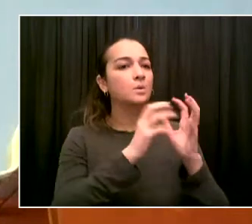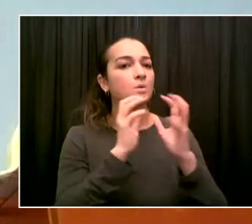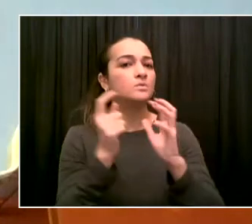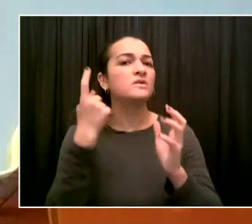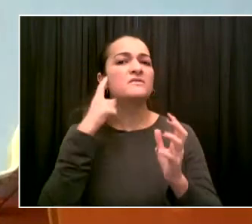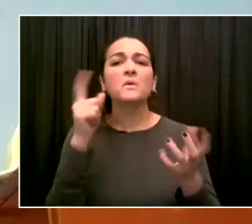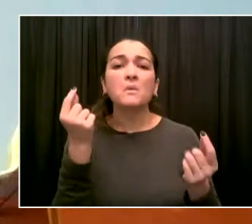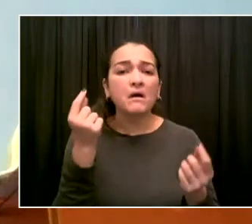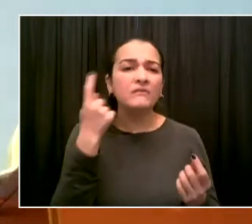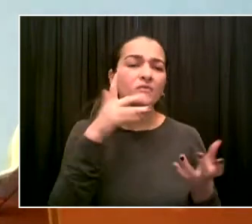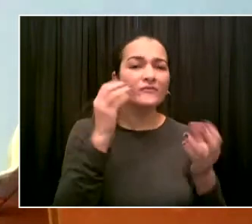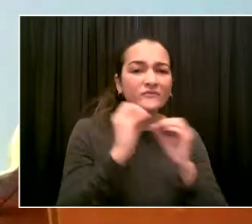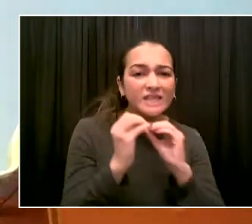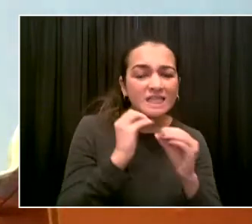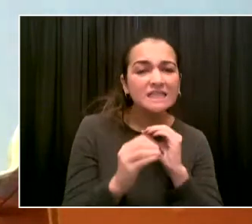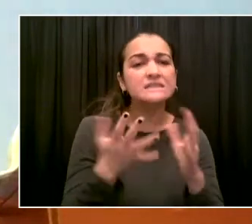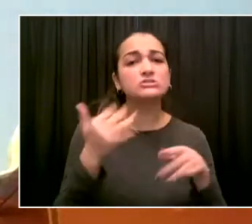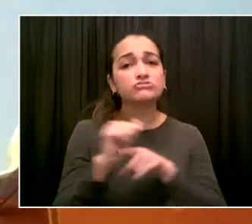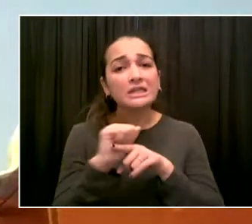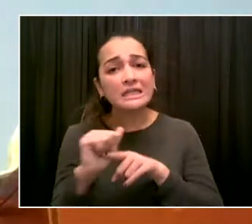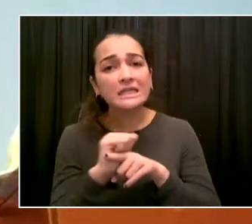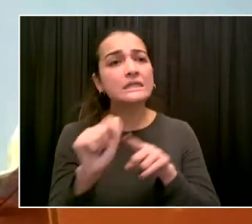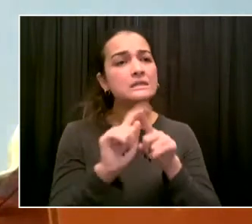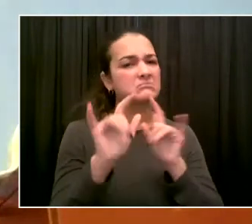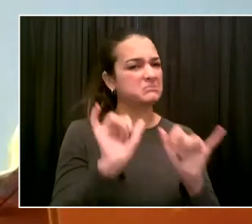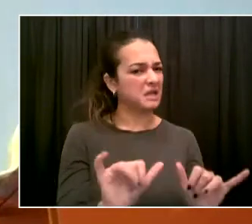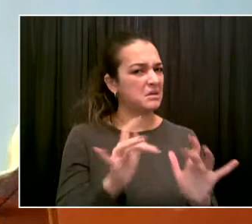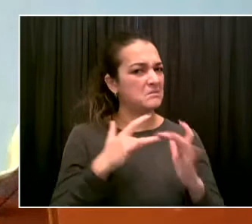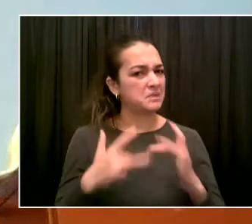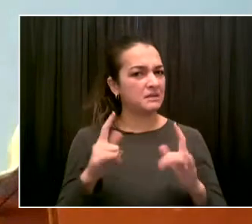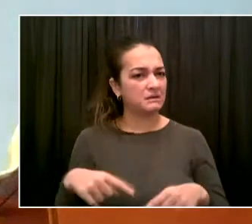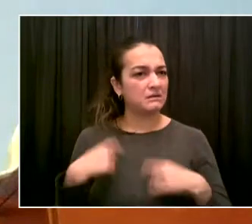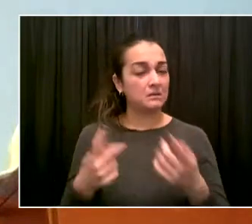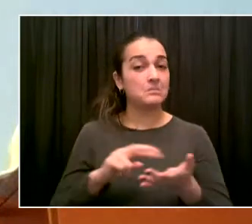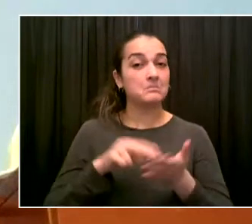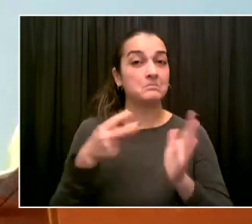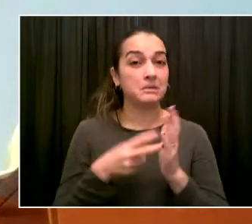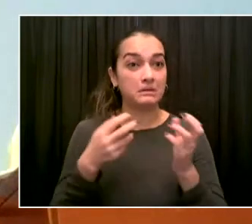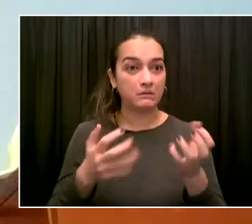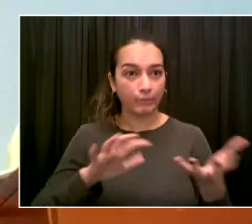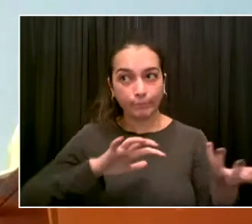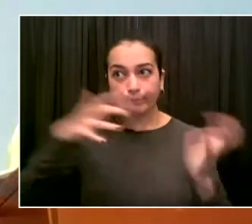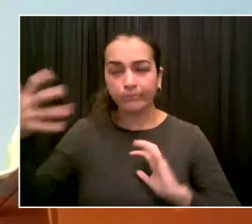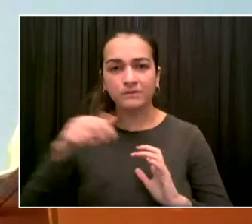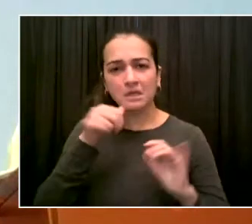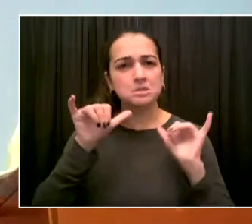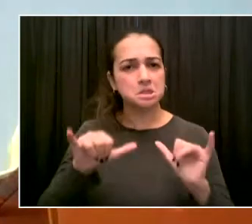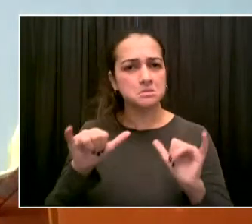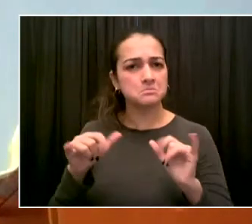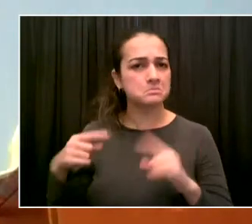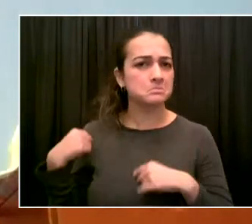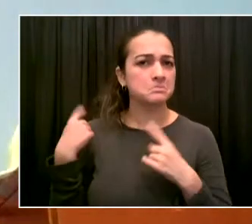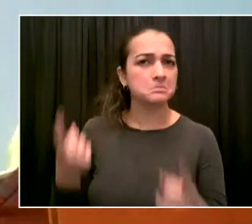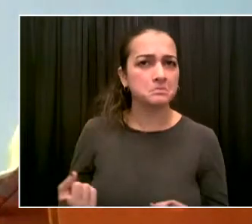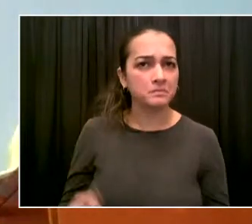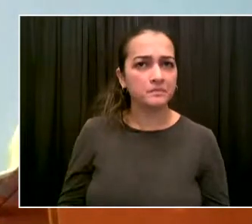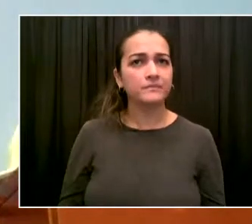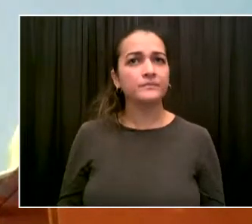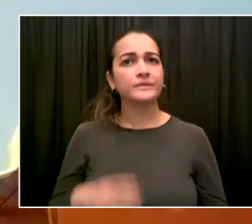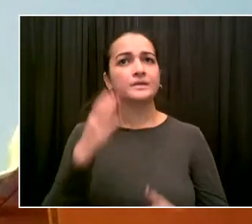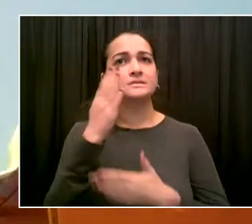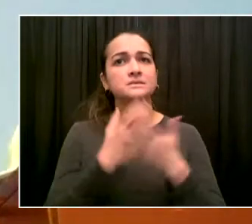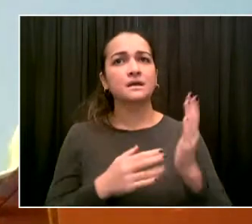There are understaffed units, and that understaffing could end immediately if members stopped going sick when they